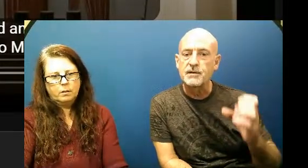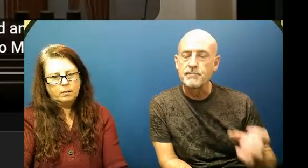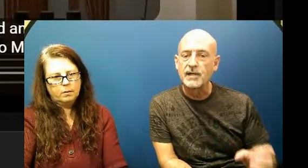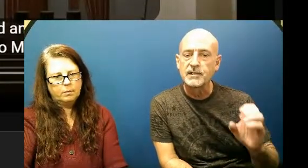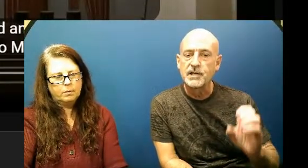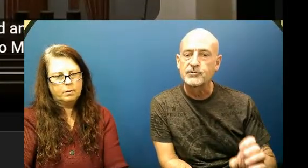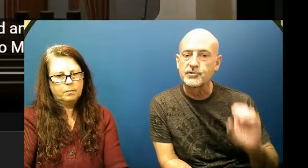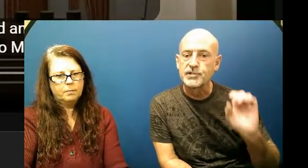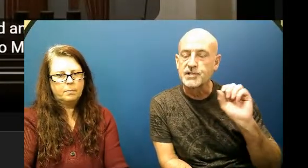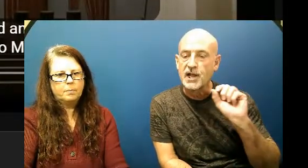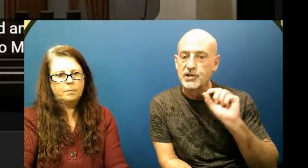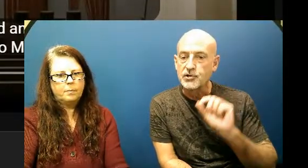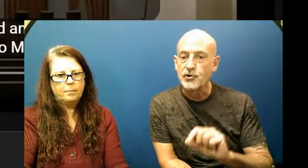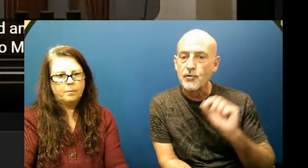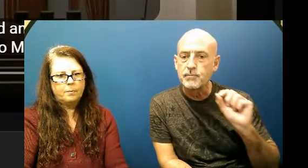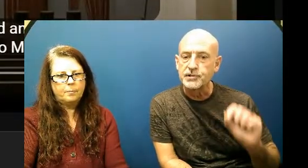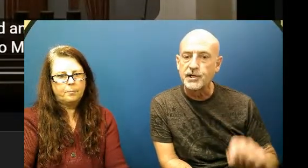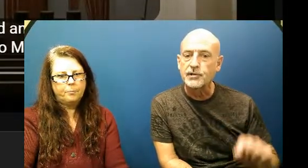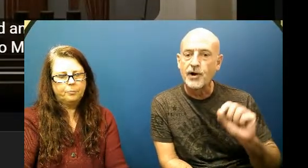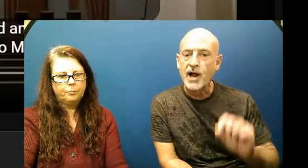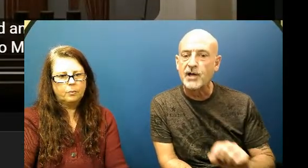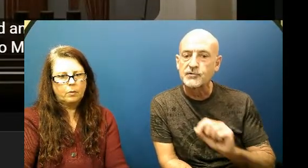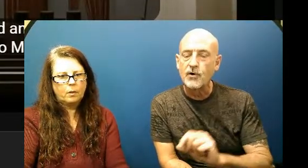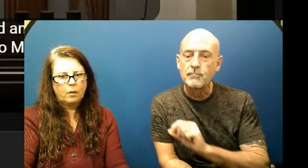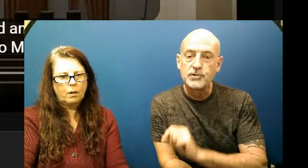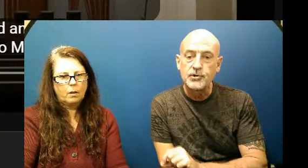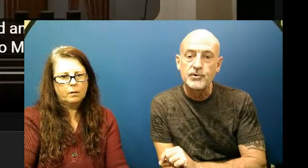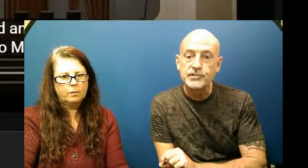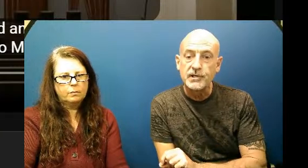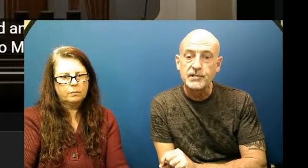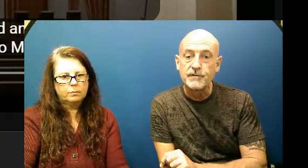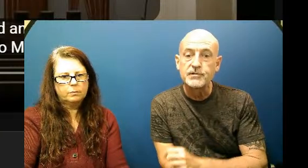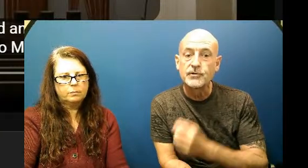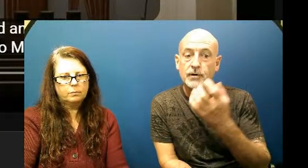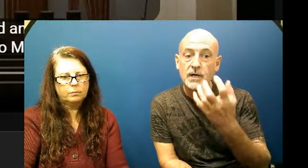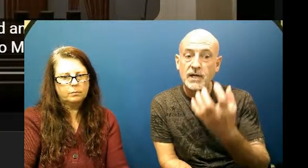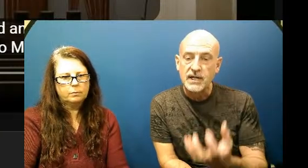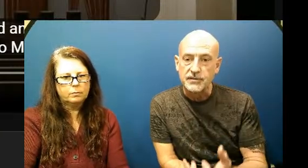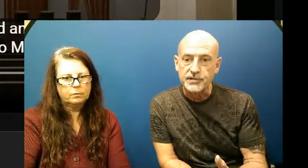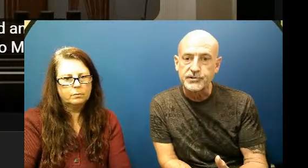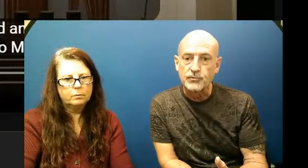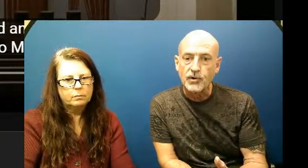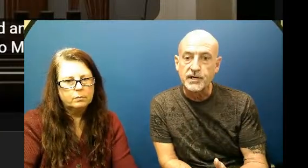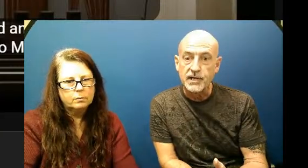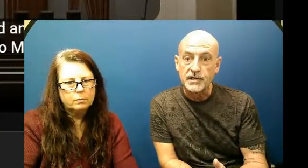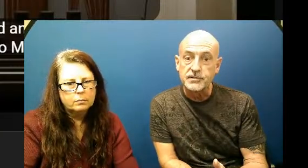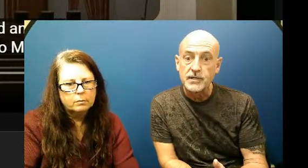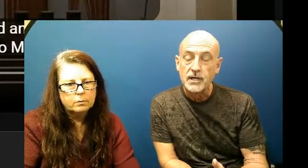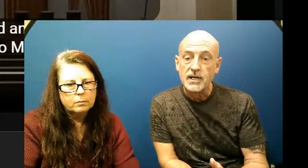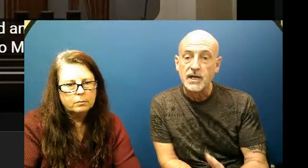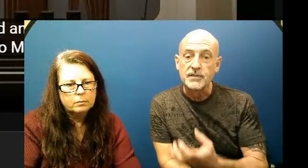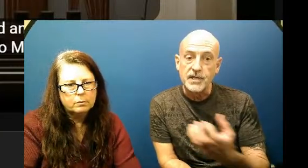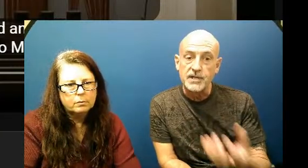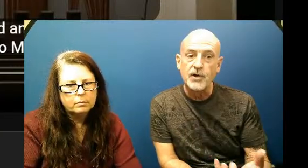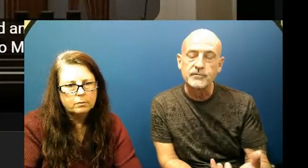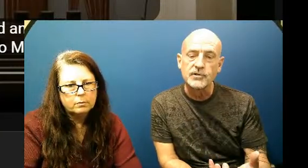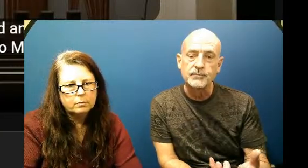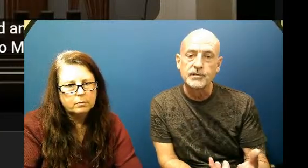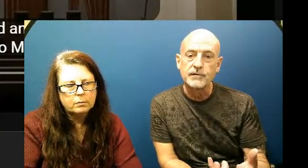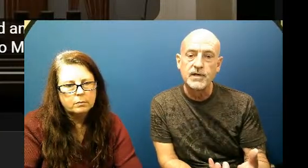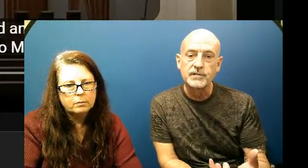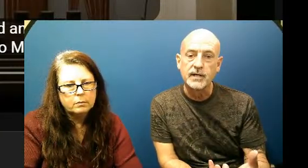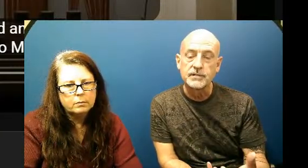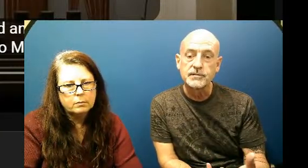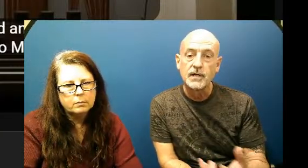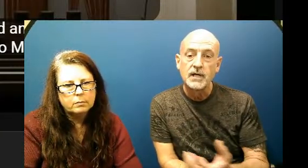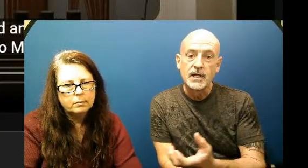specific compelling interest in taking your particular house from you as an individual, and this is what it is. And then you have something